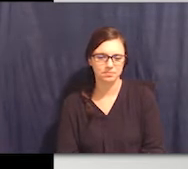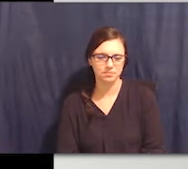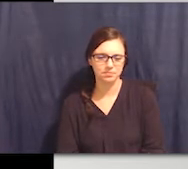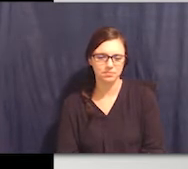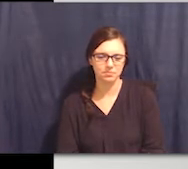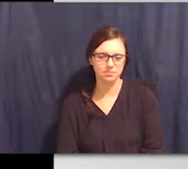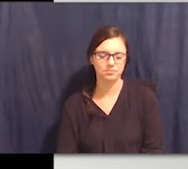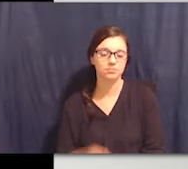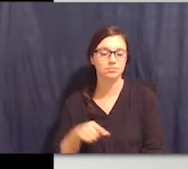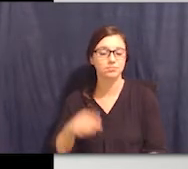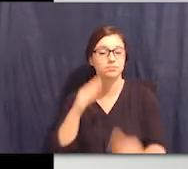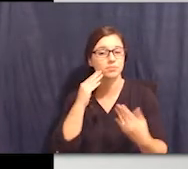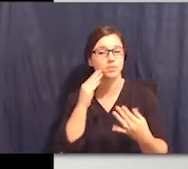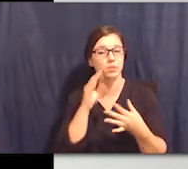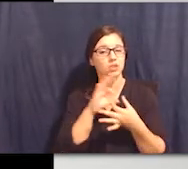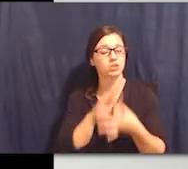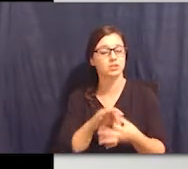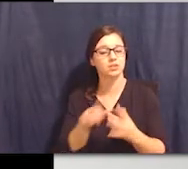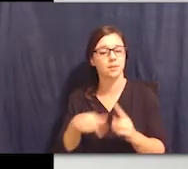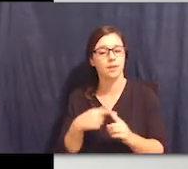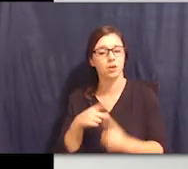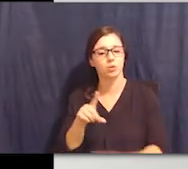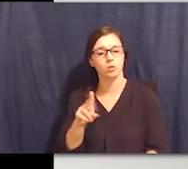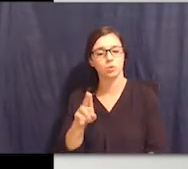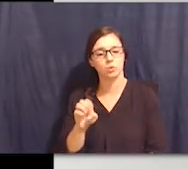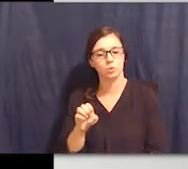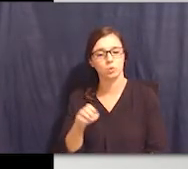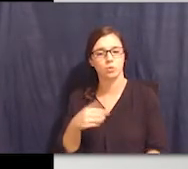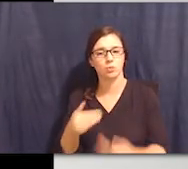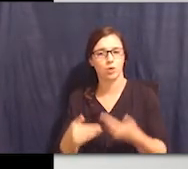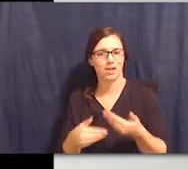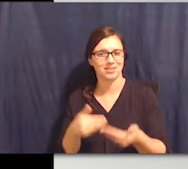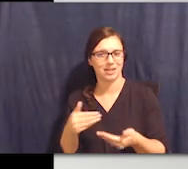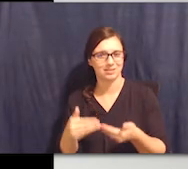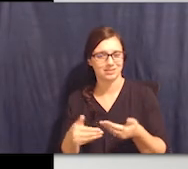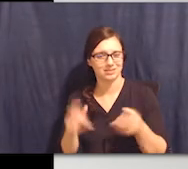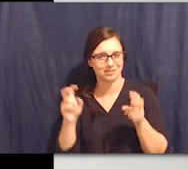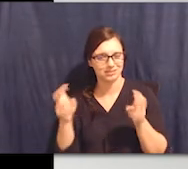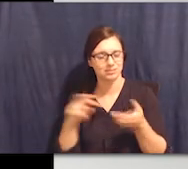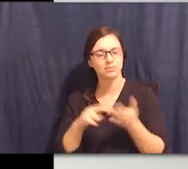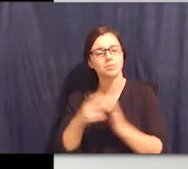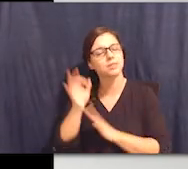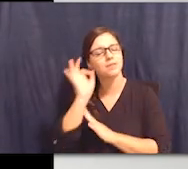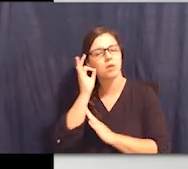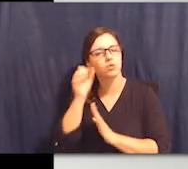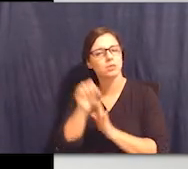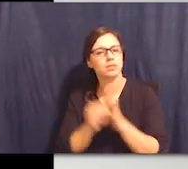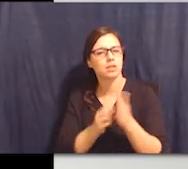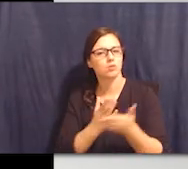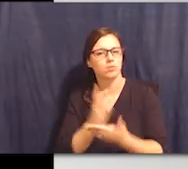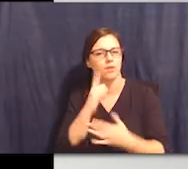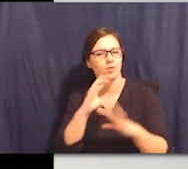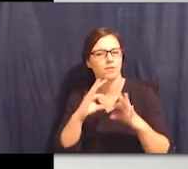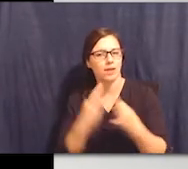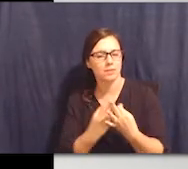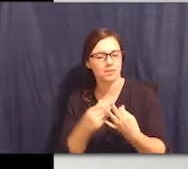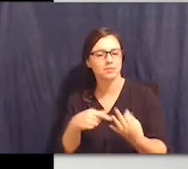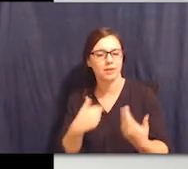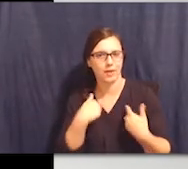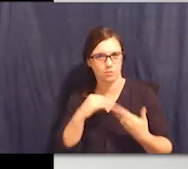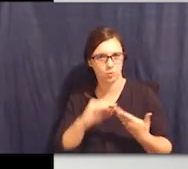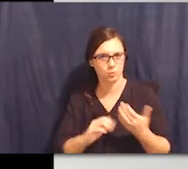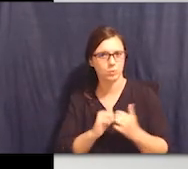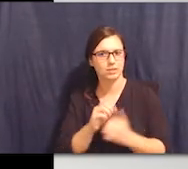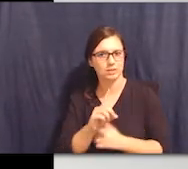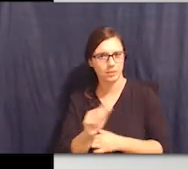And this data talks to us about due process. So due process is a federal and state right for families of students with